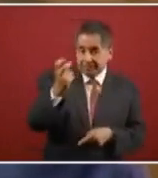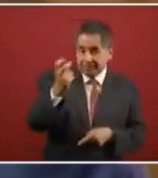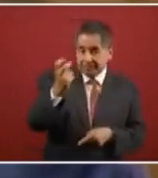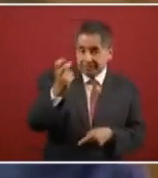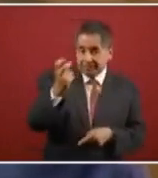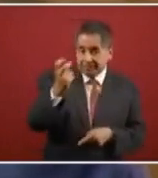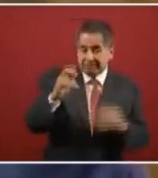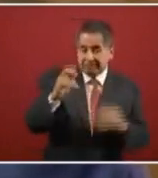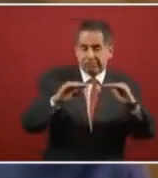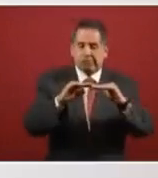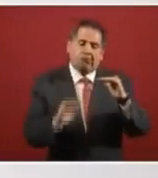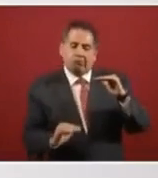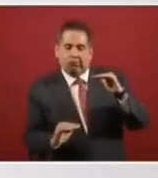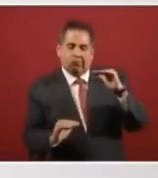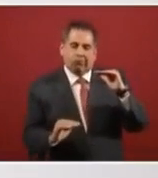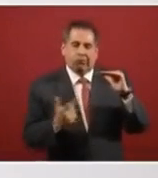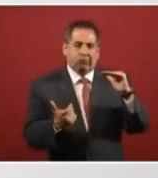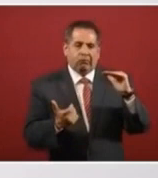socio-economical